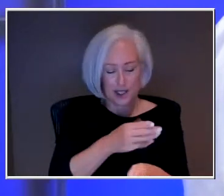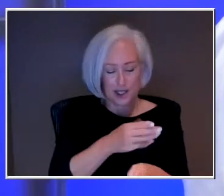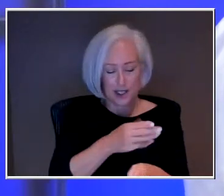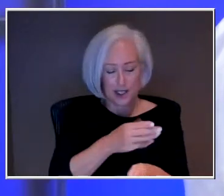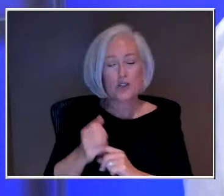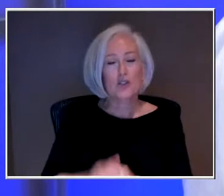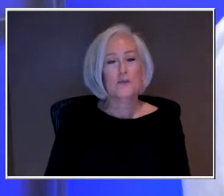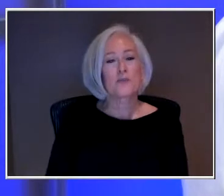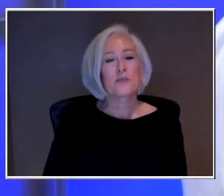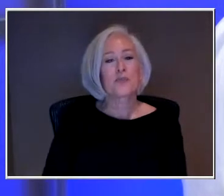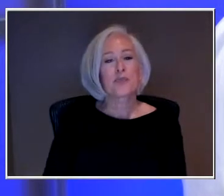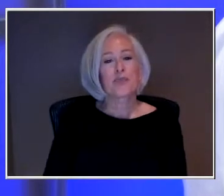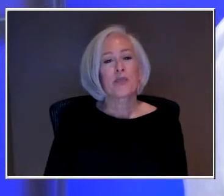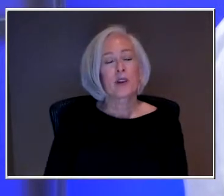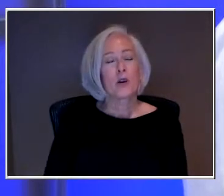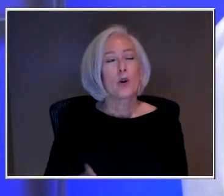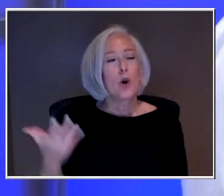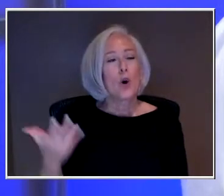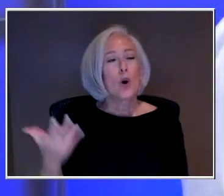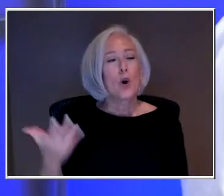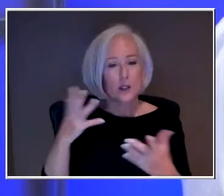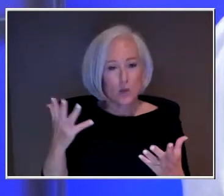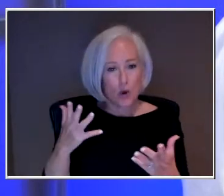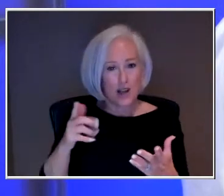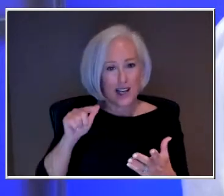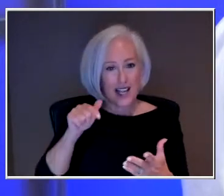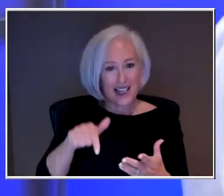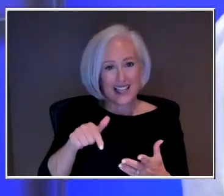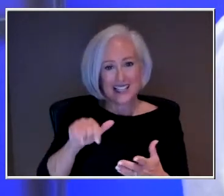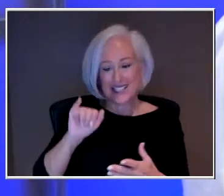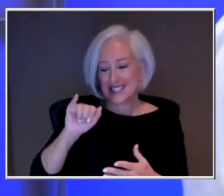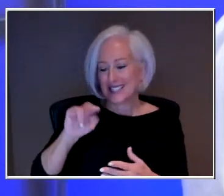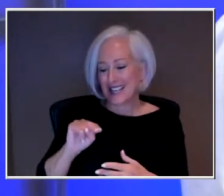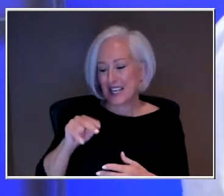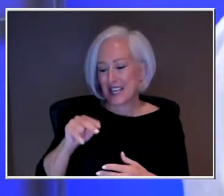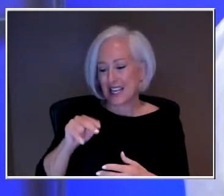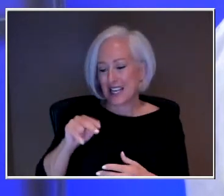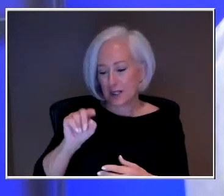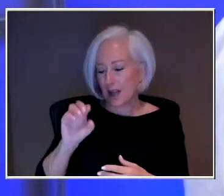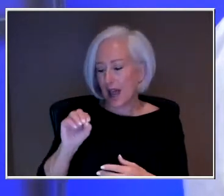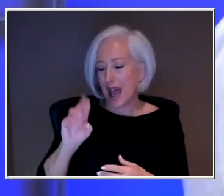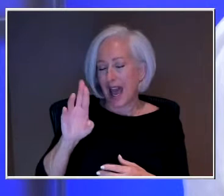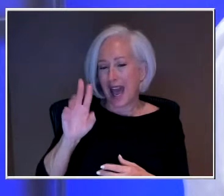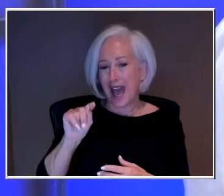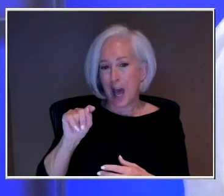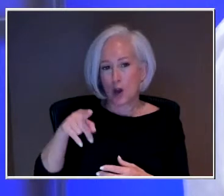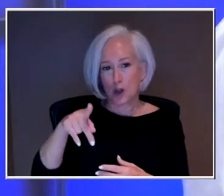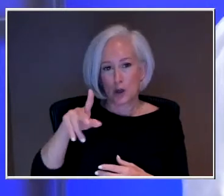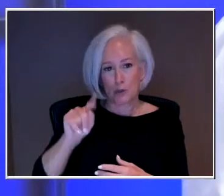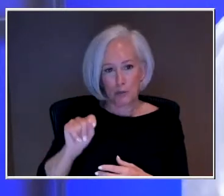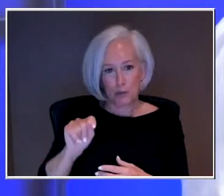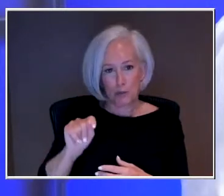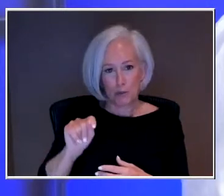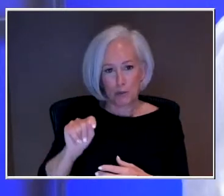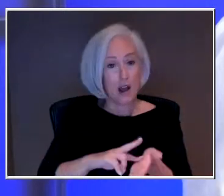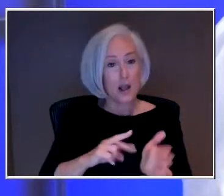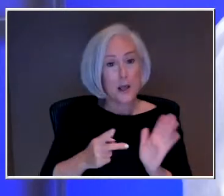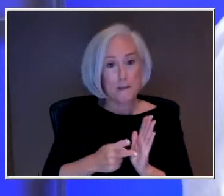usually tell patients that this is a input-output device. And what do I mean by that? This is the first device available where you can